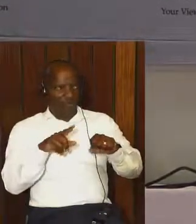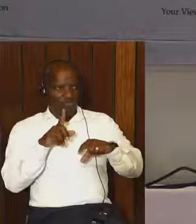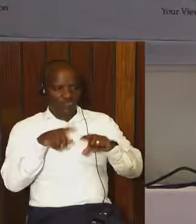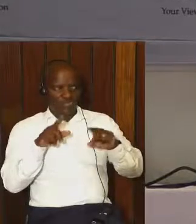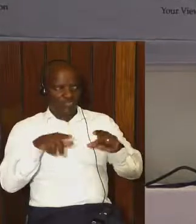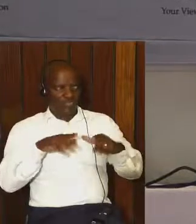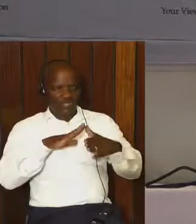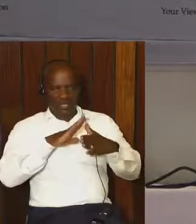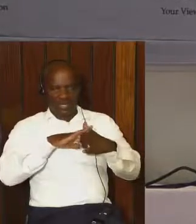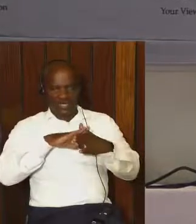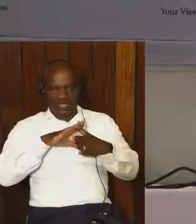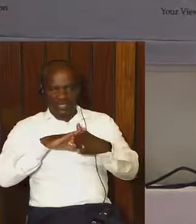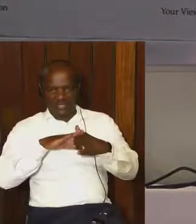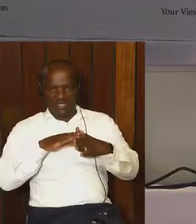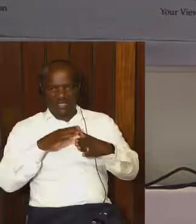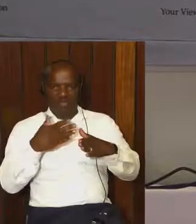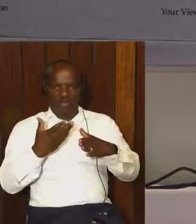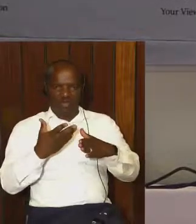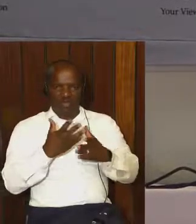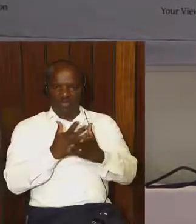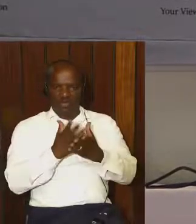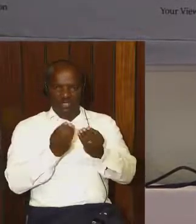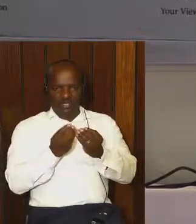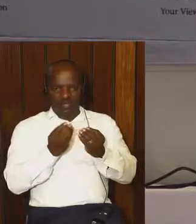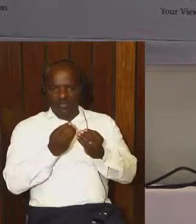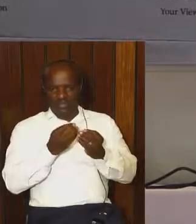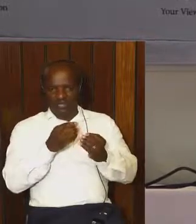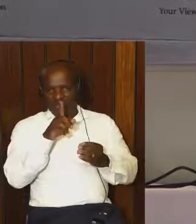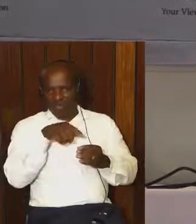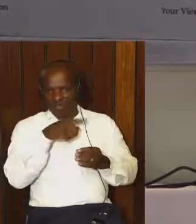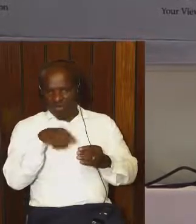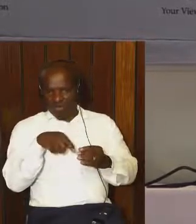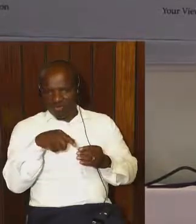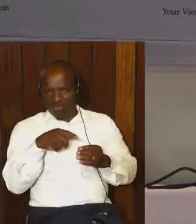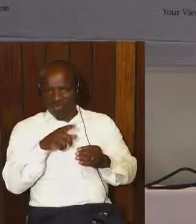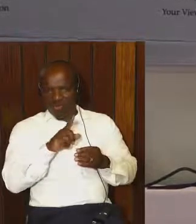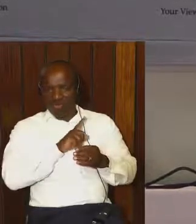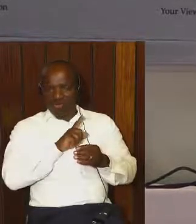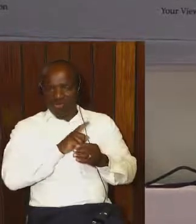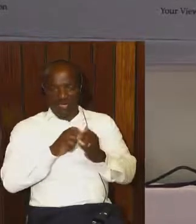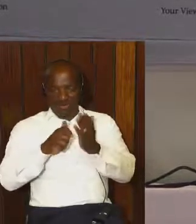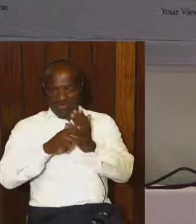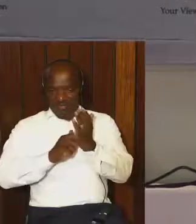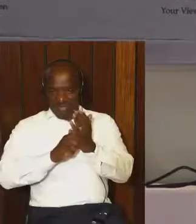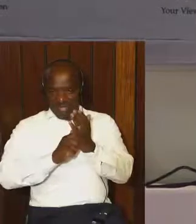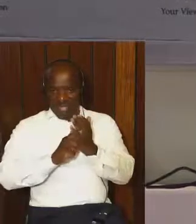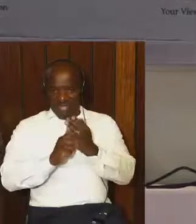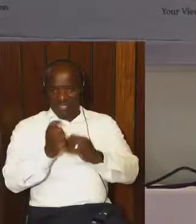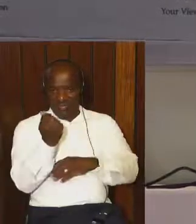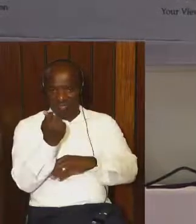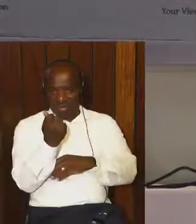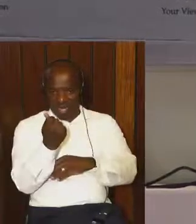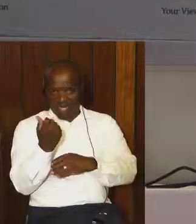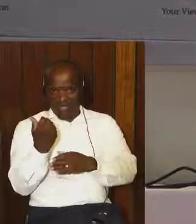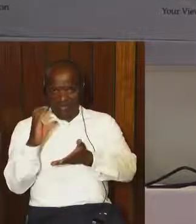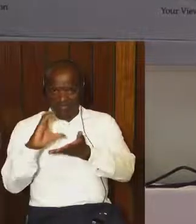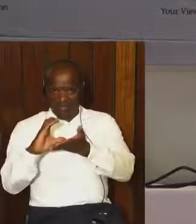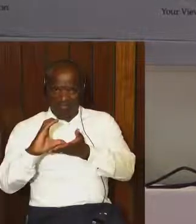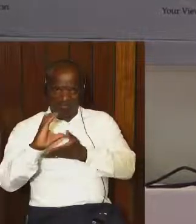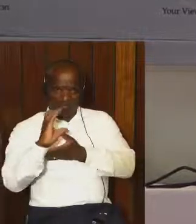there wrongdoing somewhere? Because it's public money that's been used,